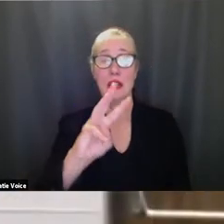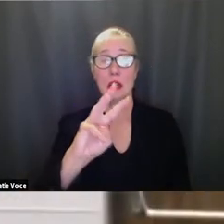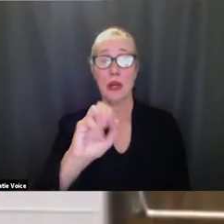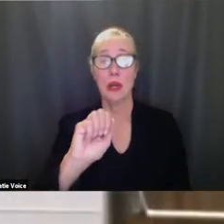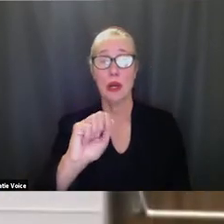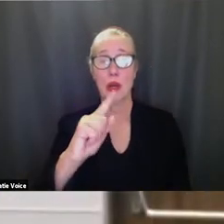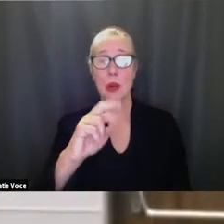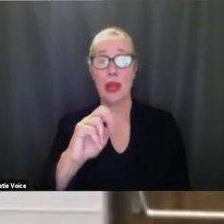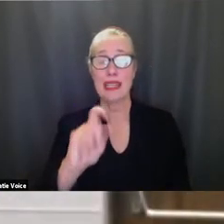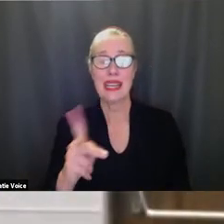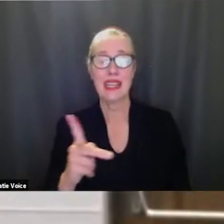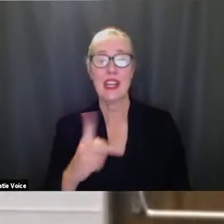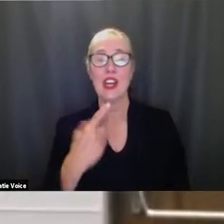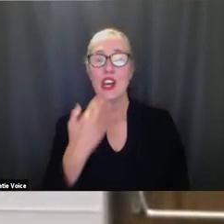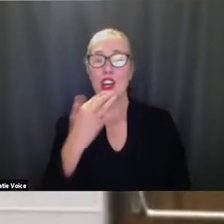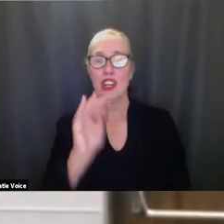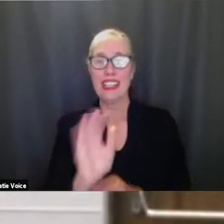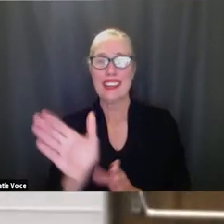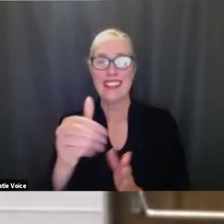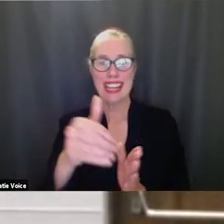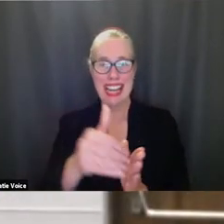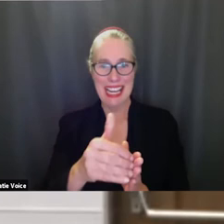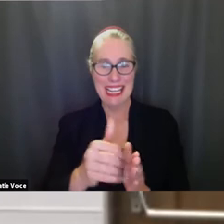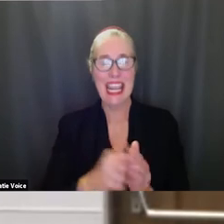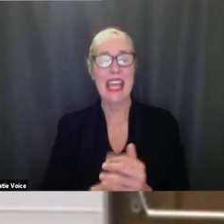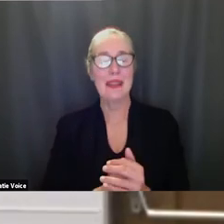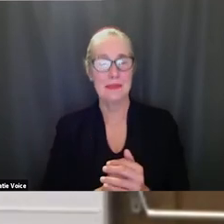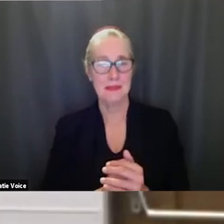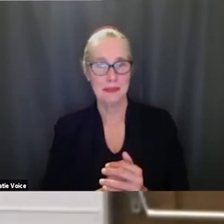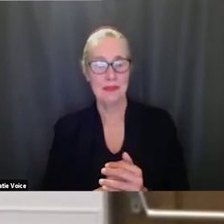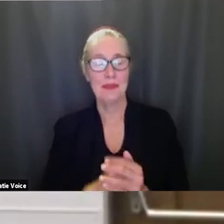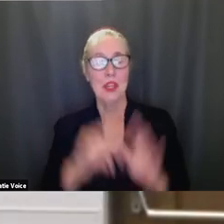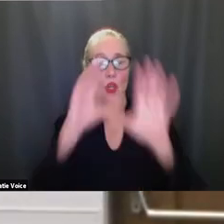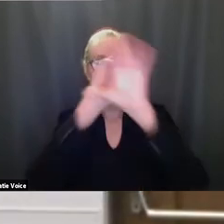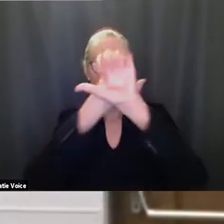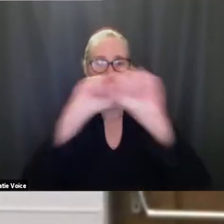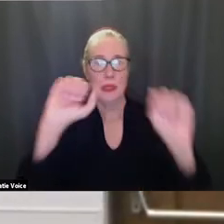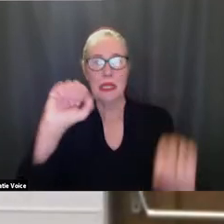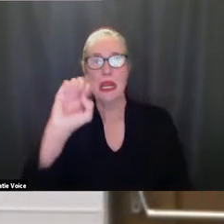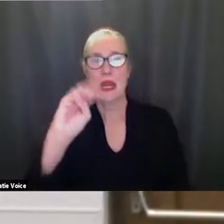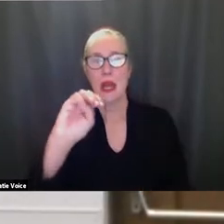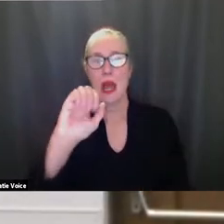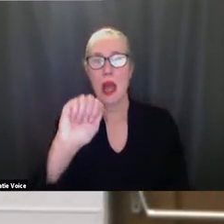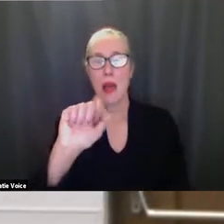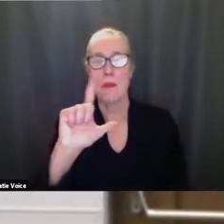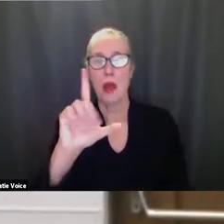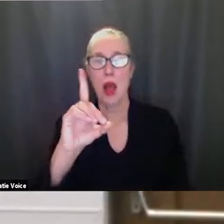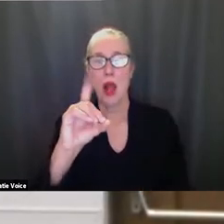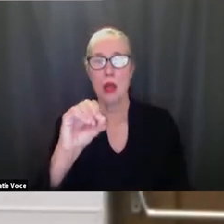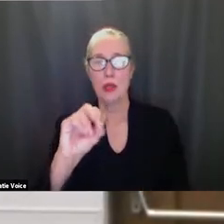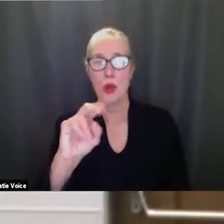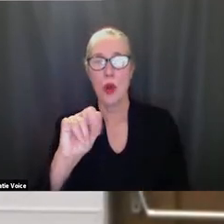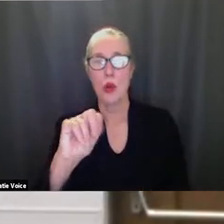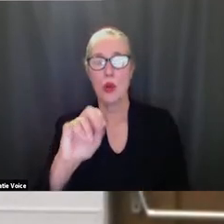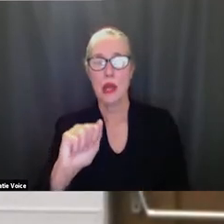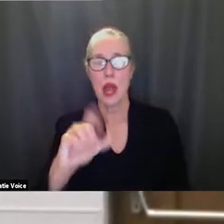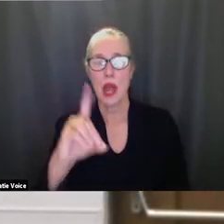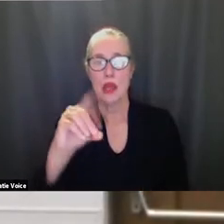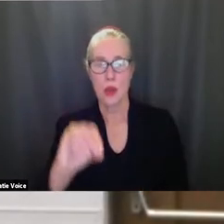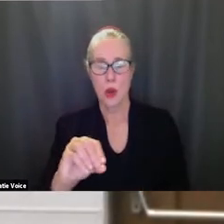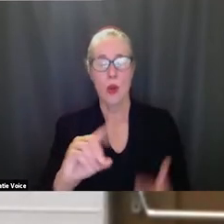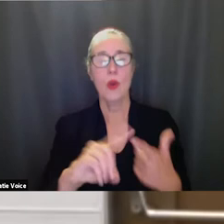good evening again superintendent maldonado president ford and board members um